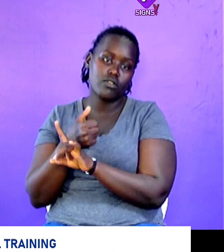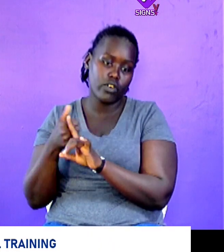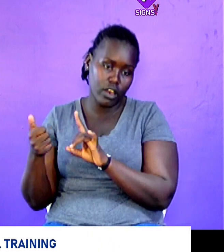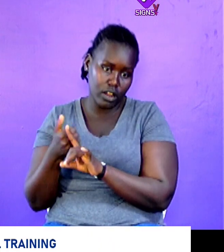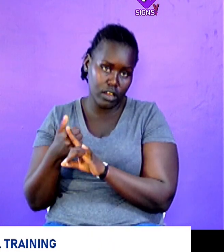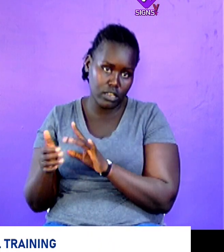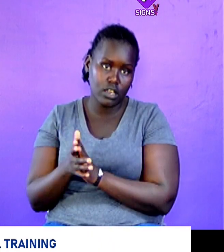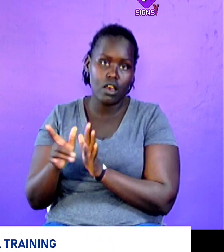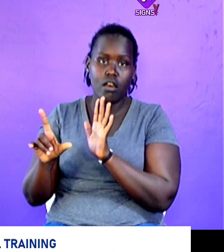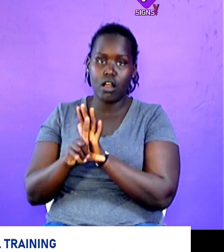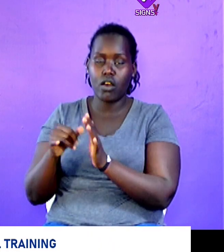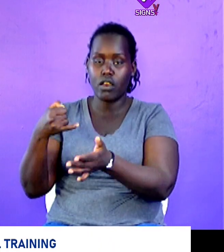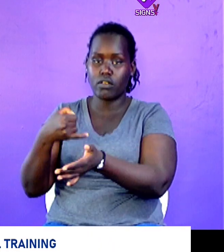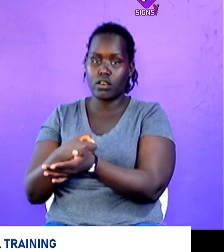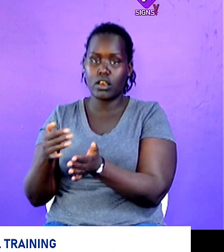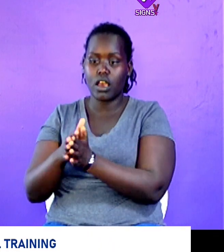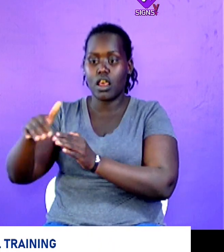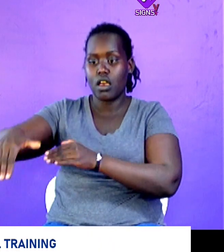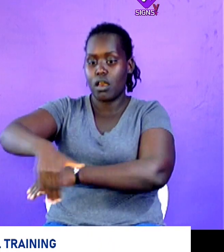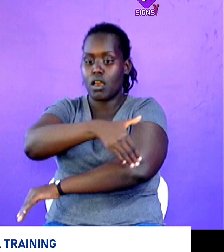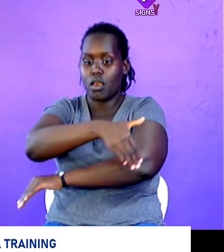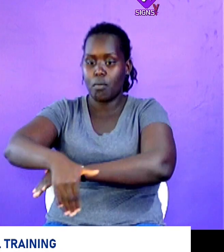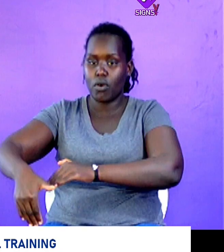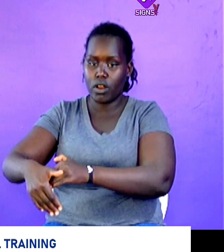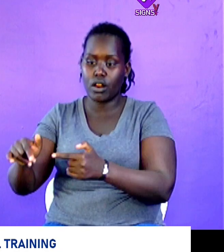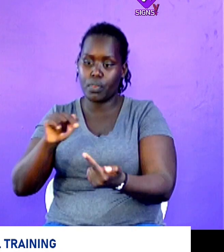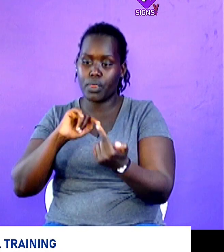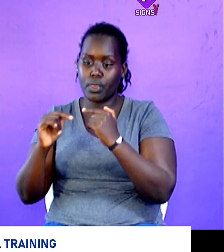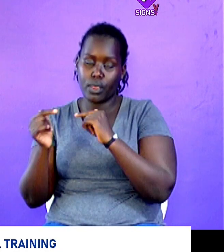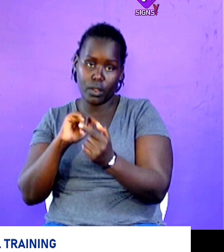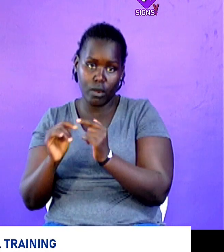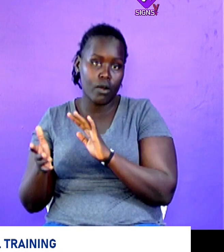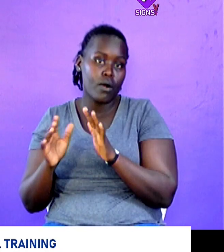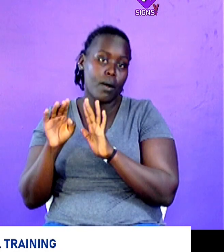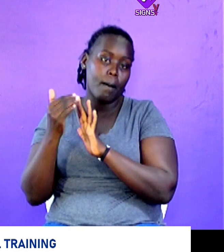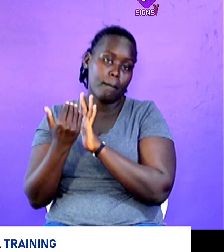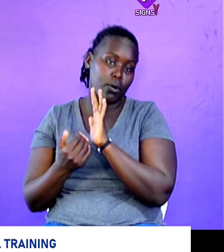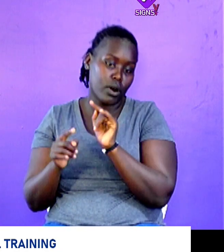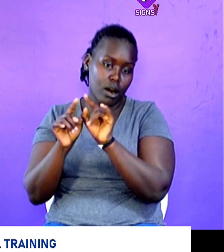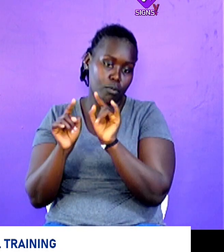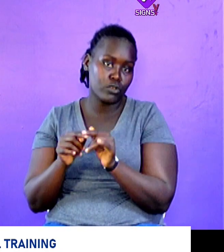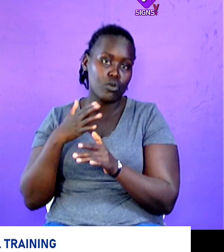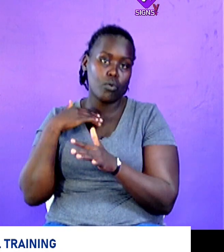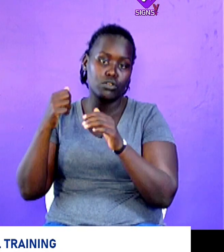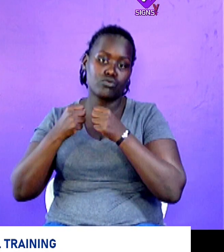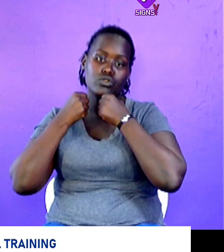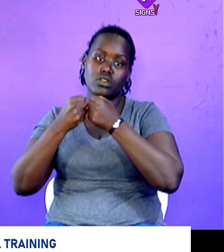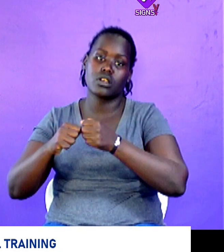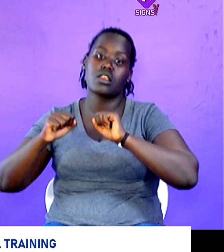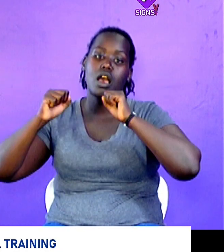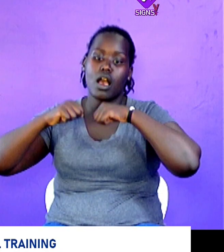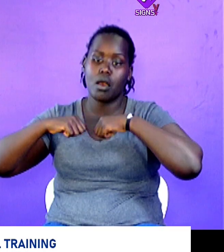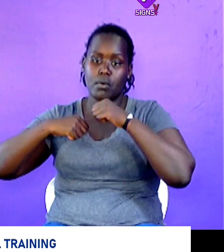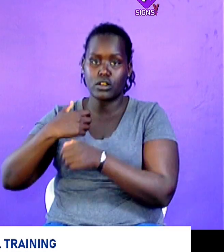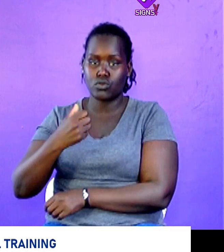drug trade, and boundary disputes. The program also aims to strengthen their ability to